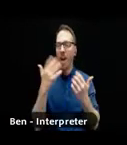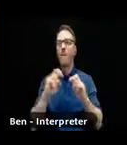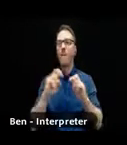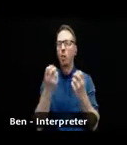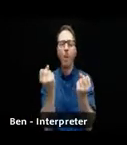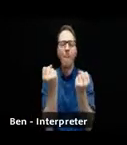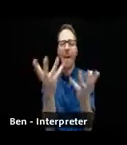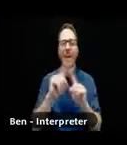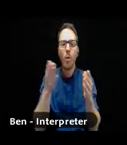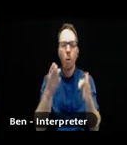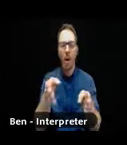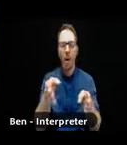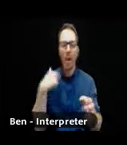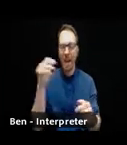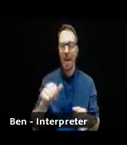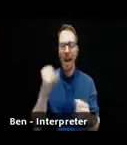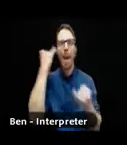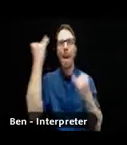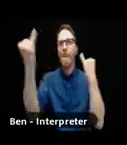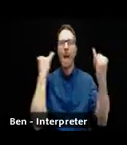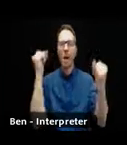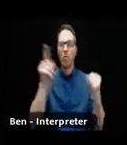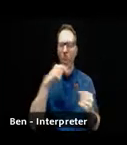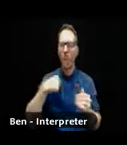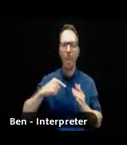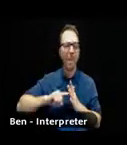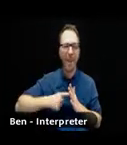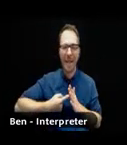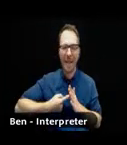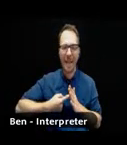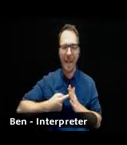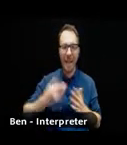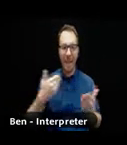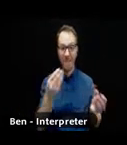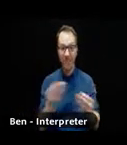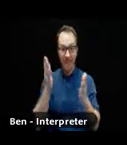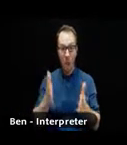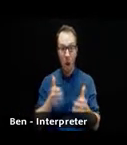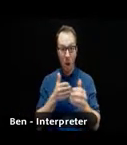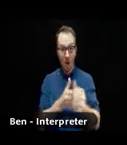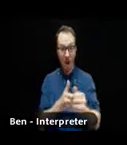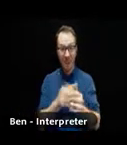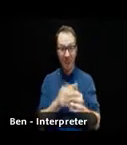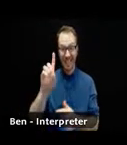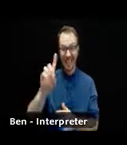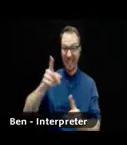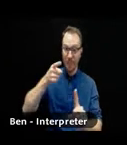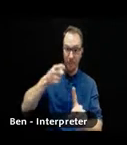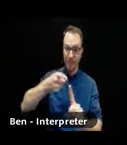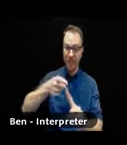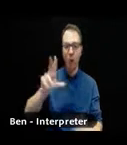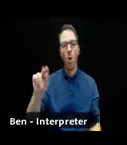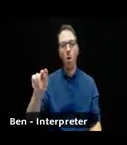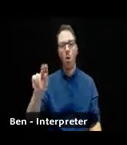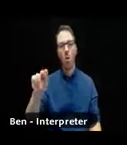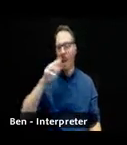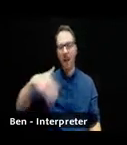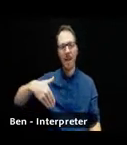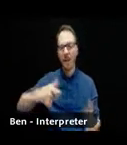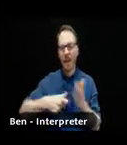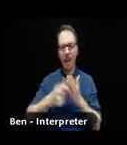different ways in which we can imagine this. We are really at the beginning. Is there a facilitator guide that's DV specific? No, not yet, that to